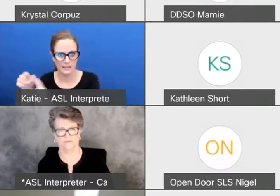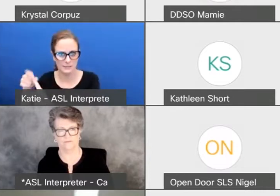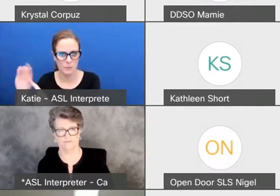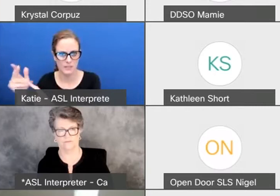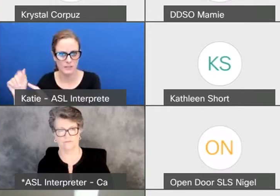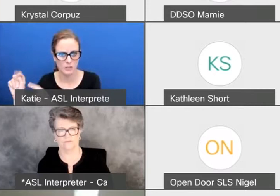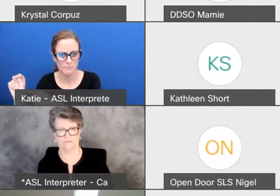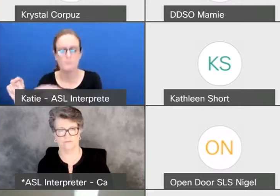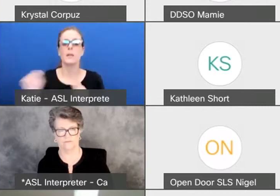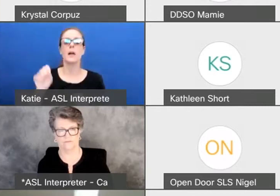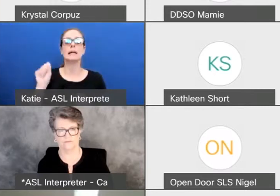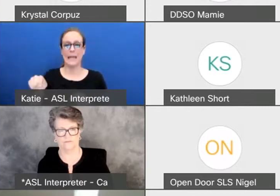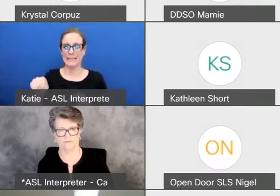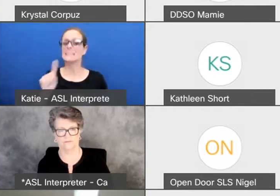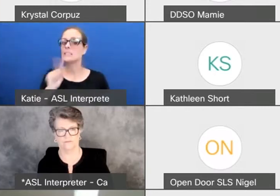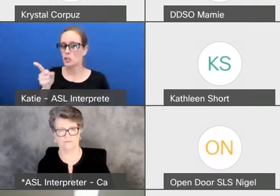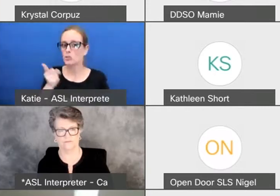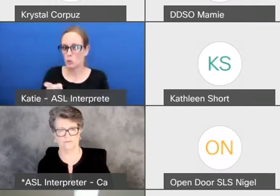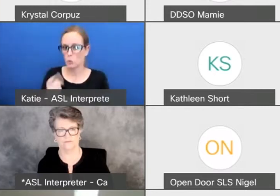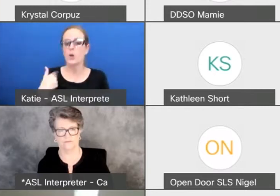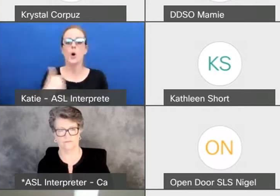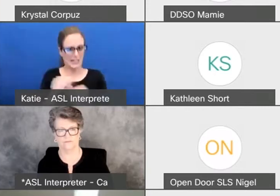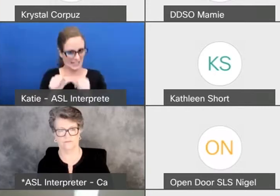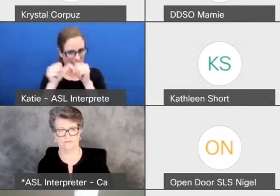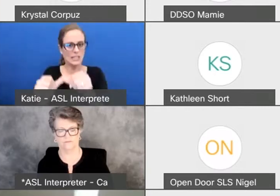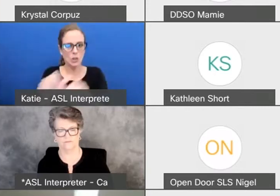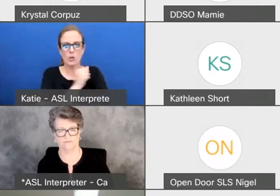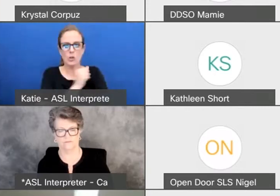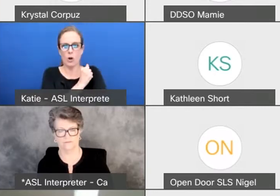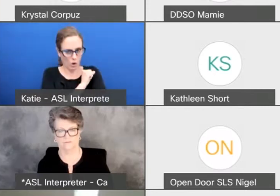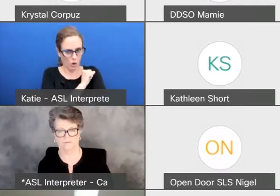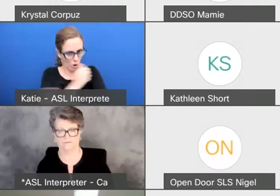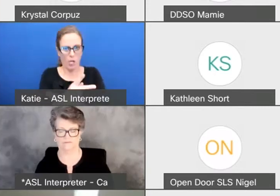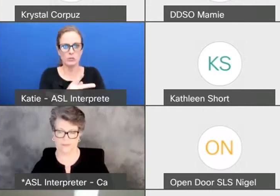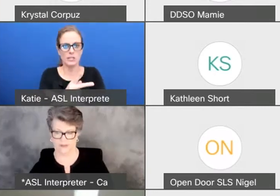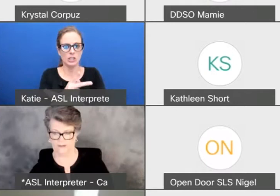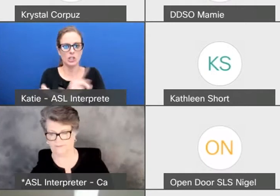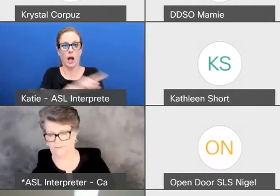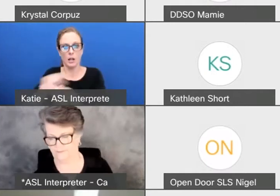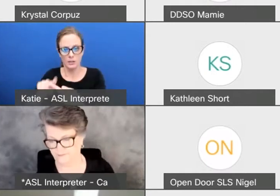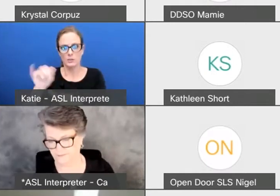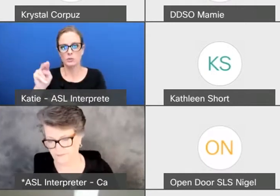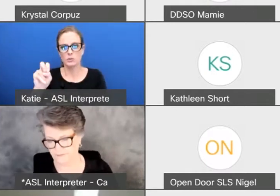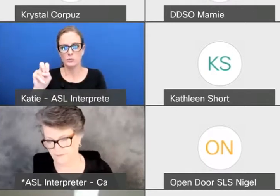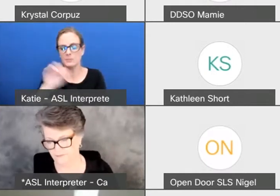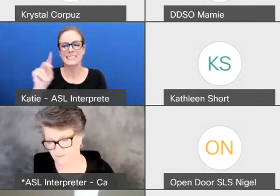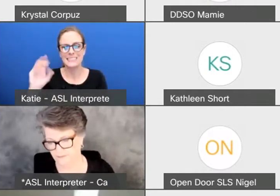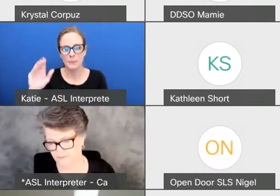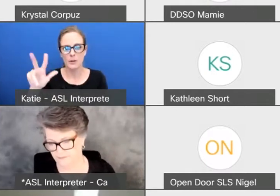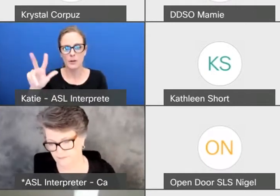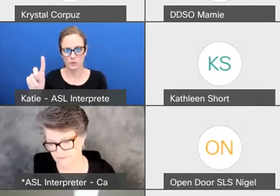true that we continued authorizations through December 31st. And yes, it is